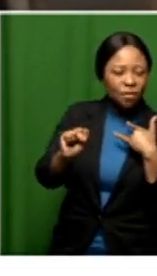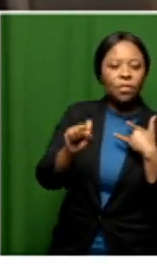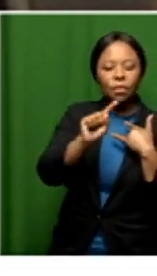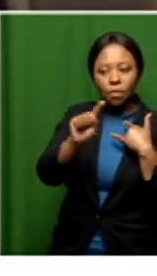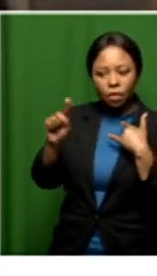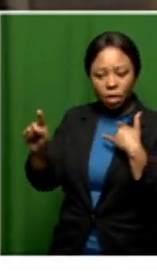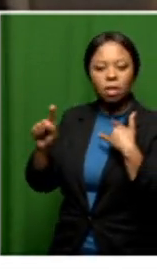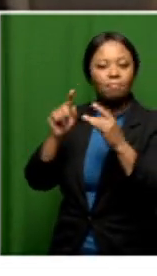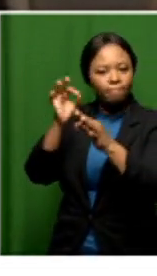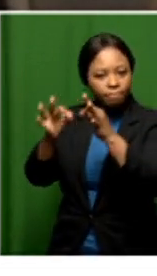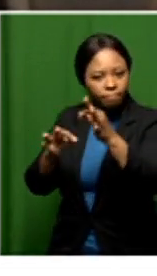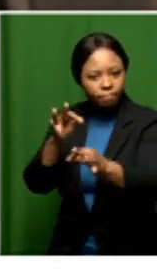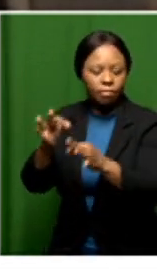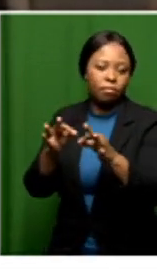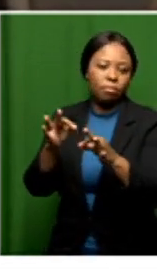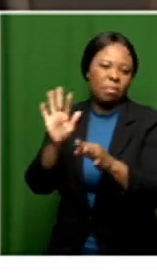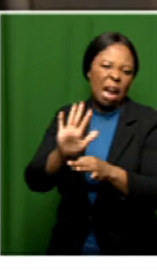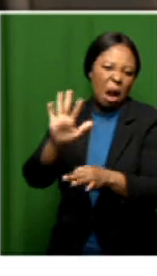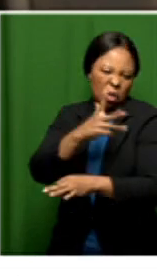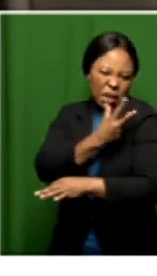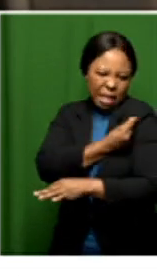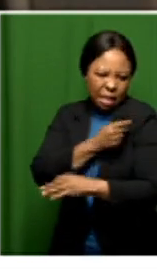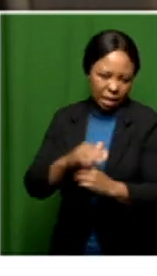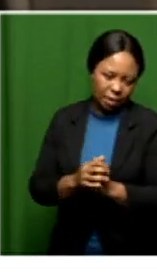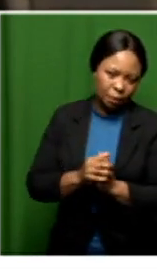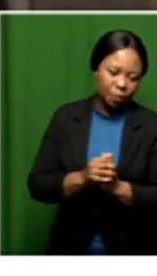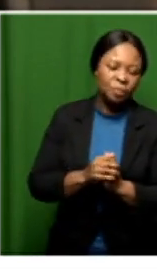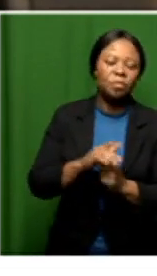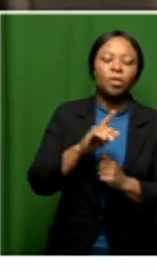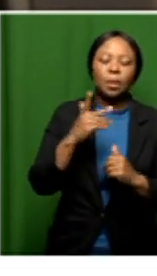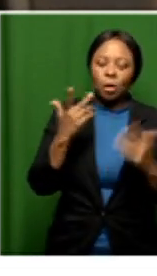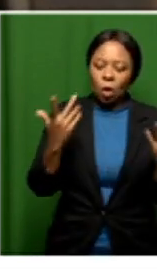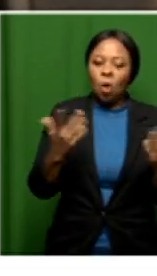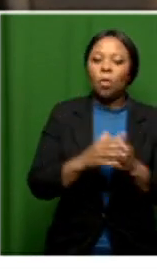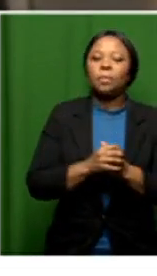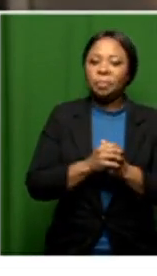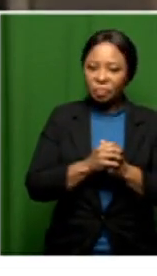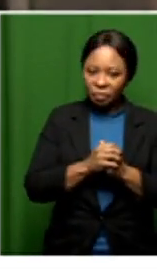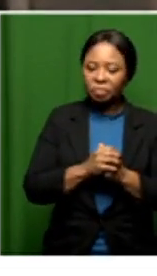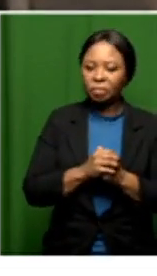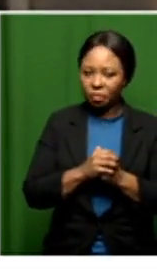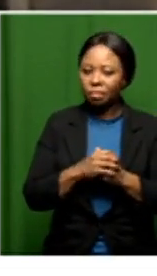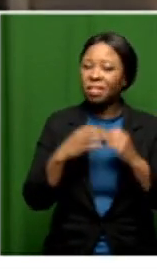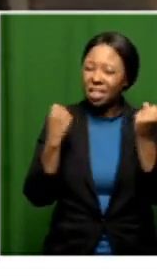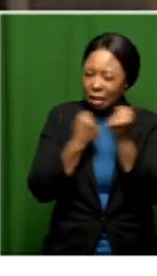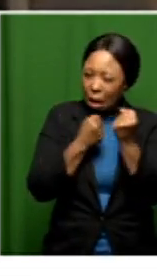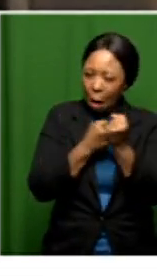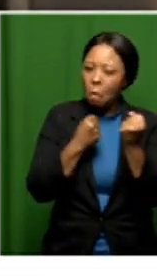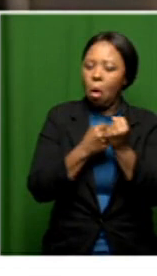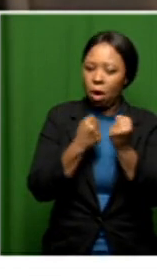may have around taking the vaccine. Mm-hmm. And so it's been a lot of support that